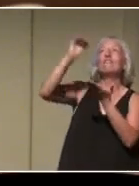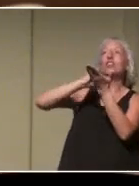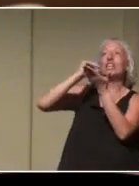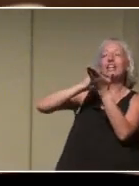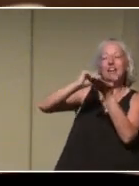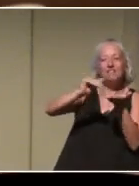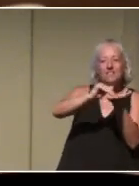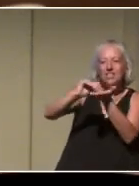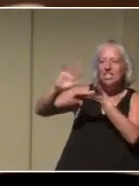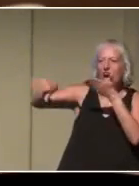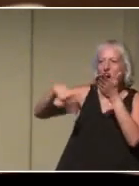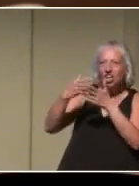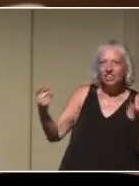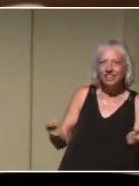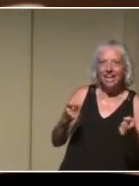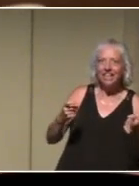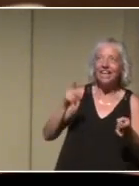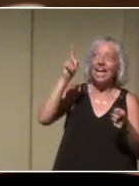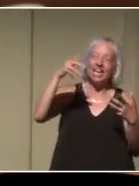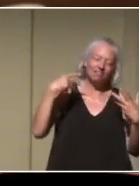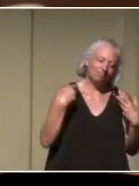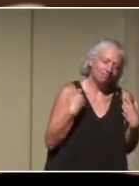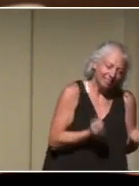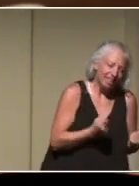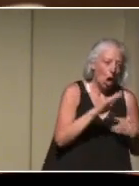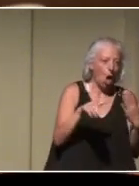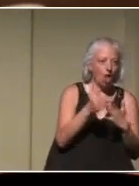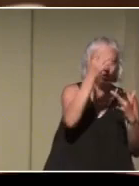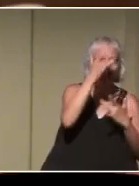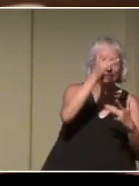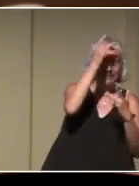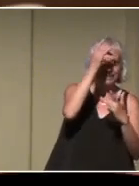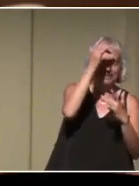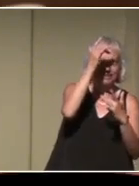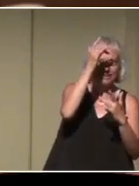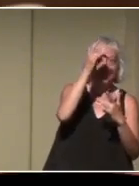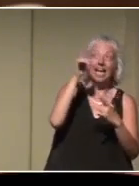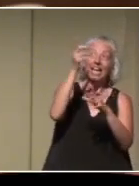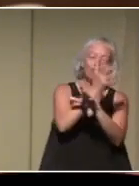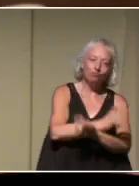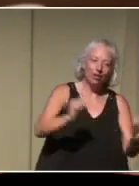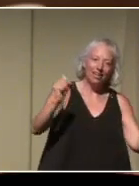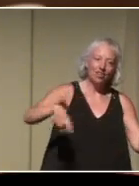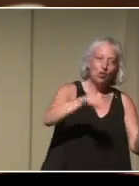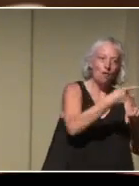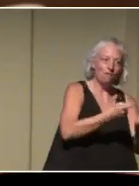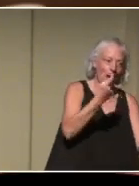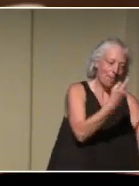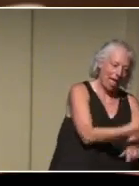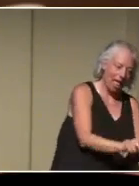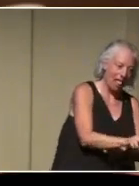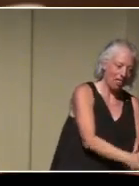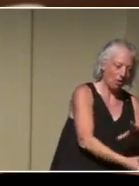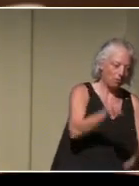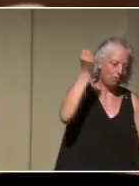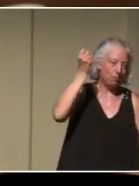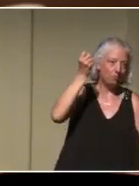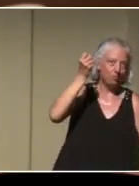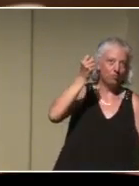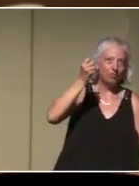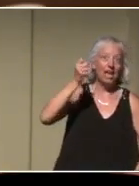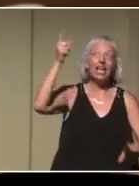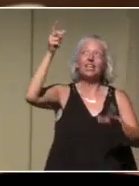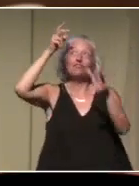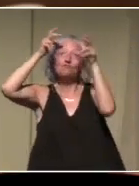your sins and heals all your diseases, who redeems your life from the pit and